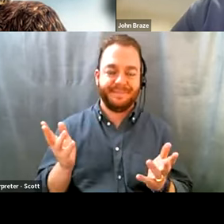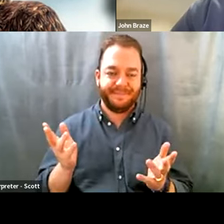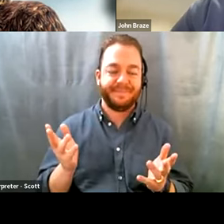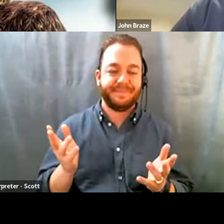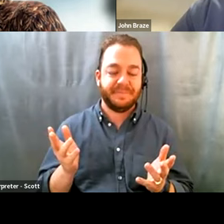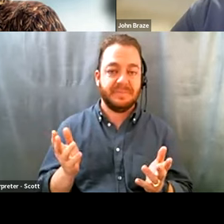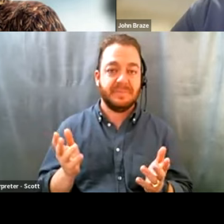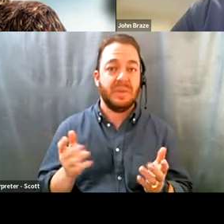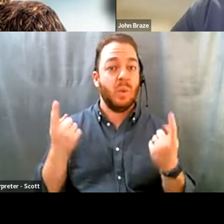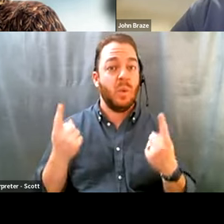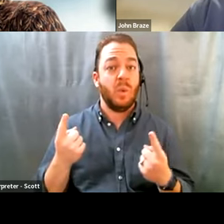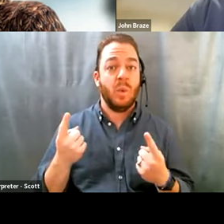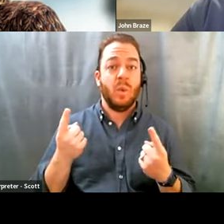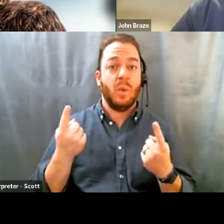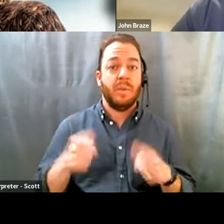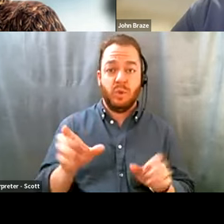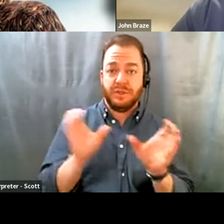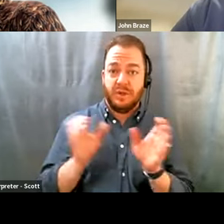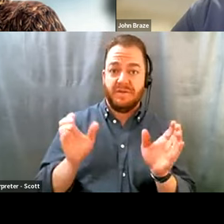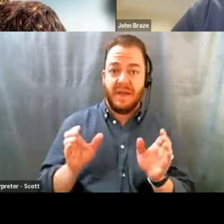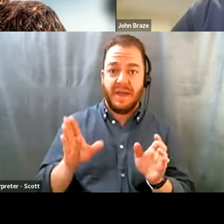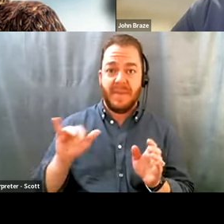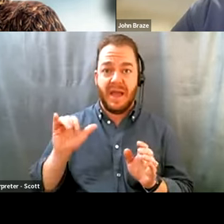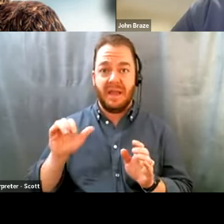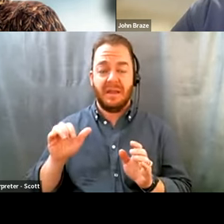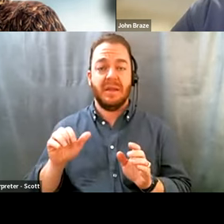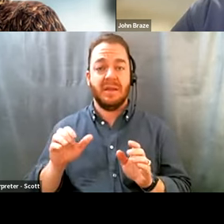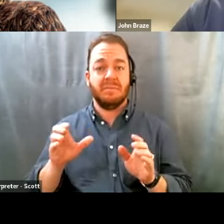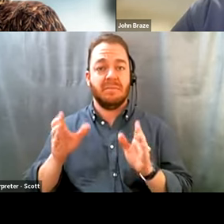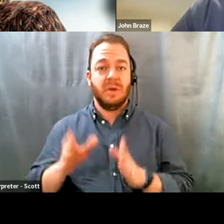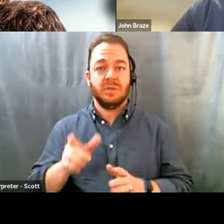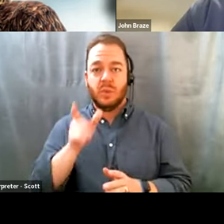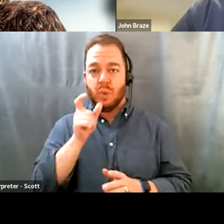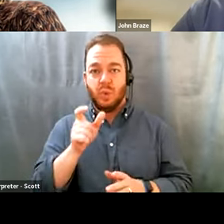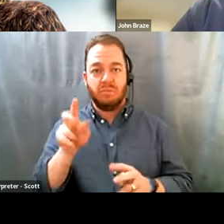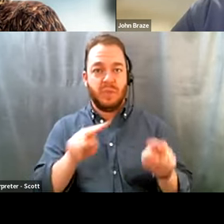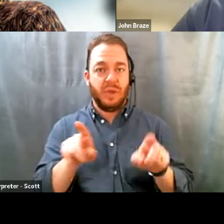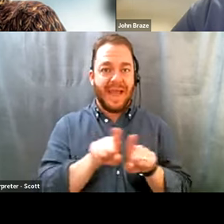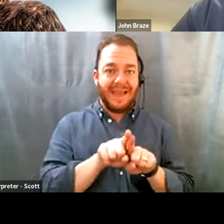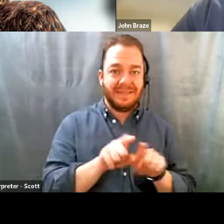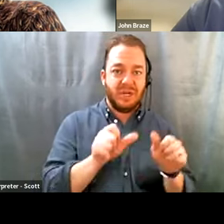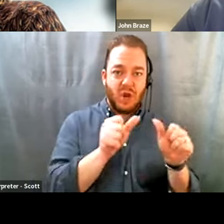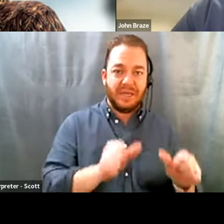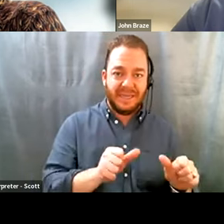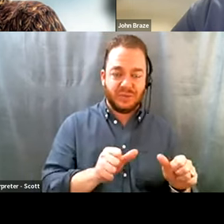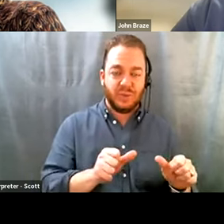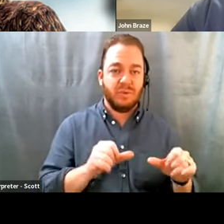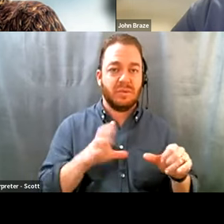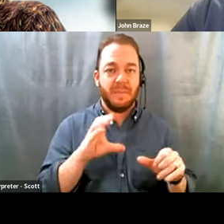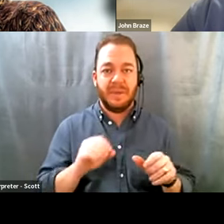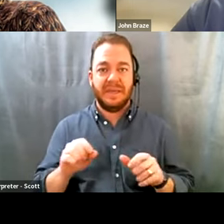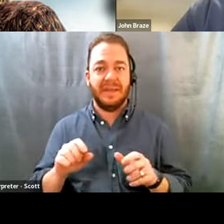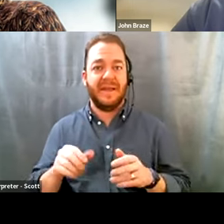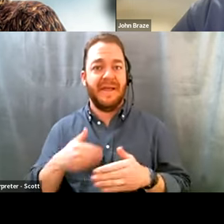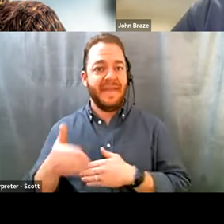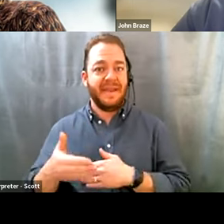One day you're certified by somebody who's looking at you as an architectural engineering firm. The next day you're certified by someone.